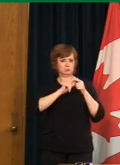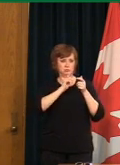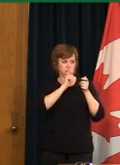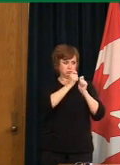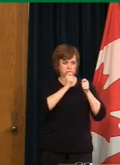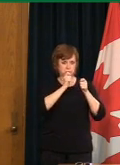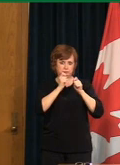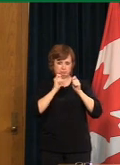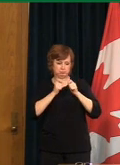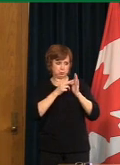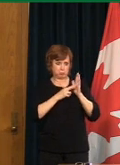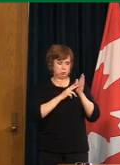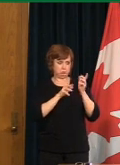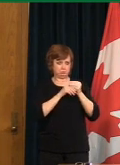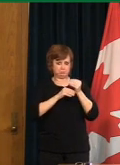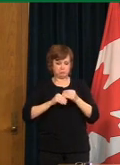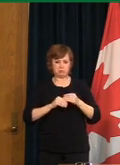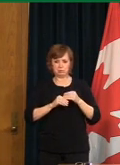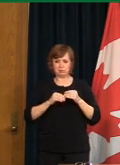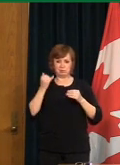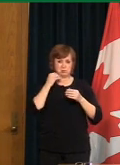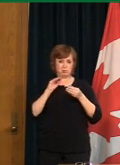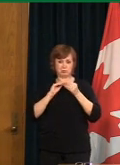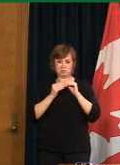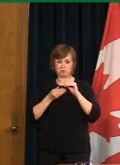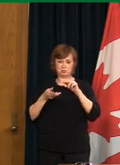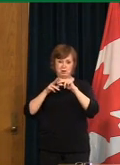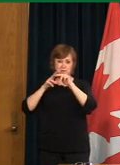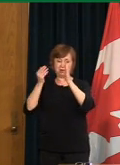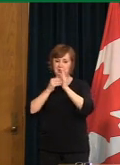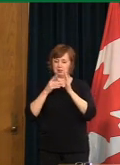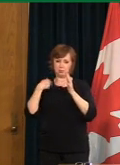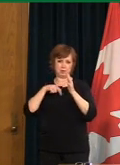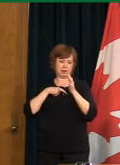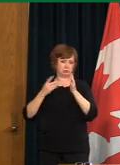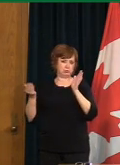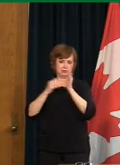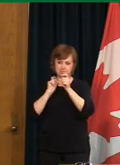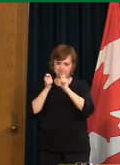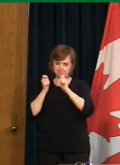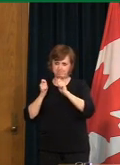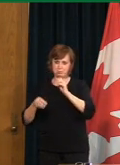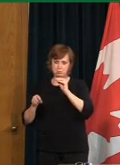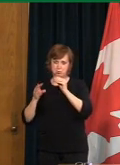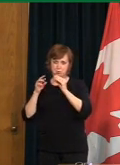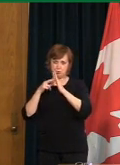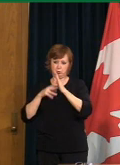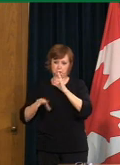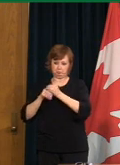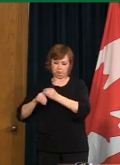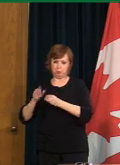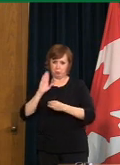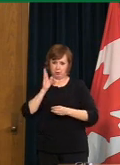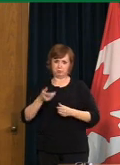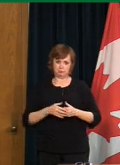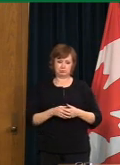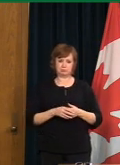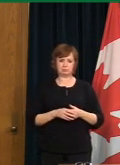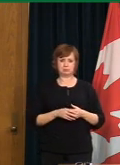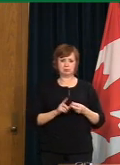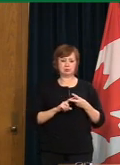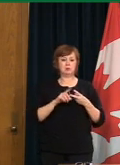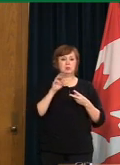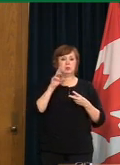they continue to rise, unfortunately, we will continue to have to make decisions, and Dr. Shahab will continue to make the recommendations that